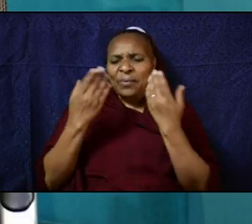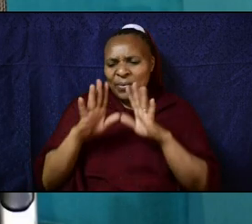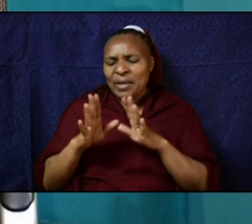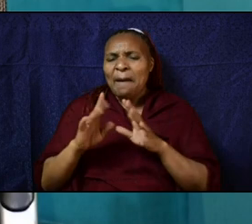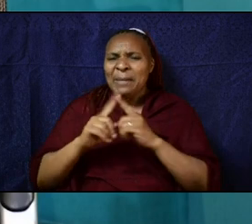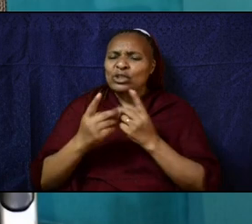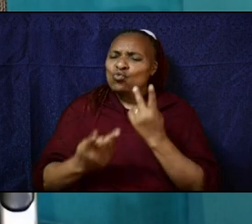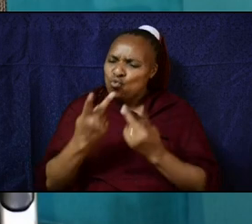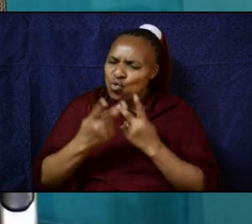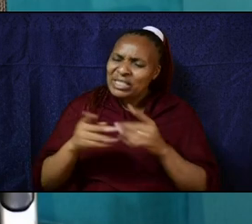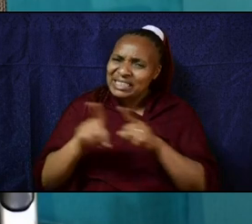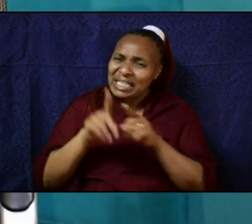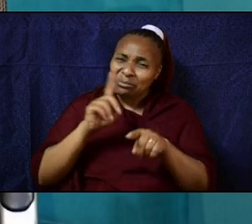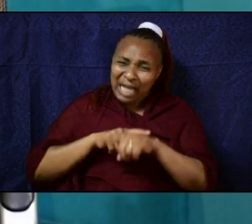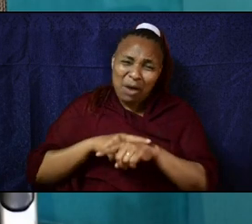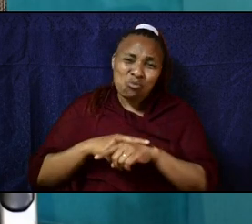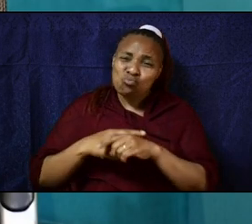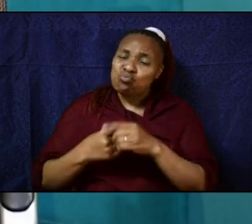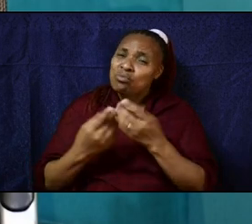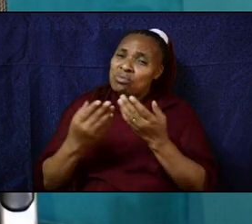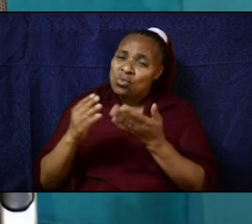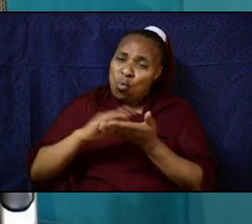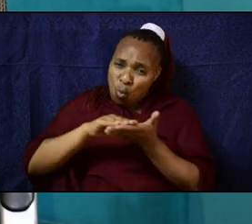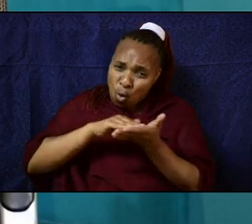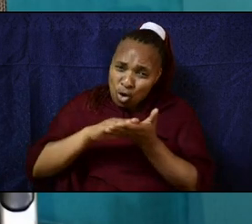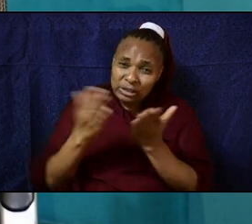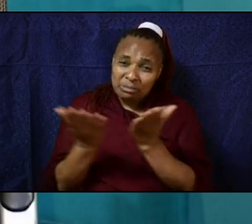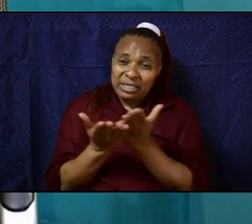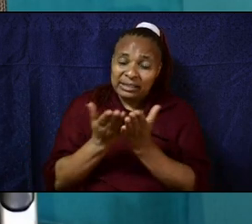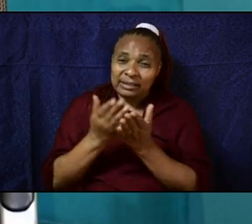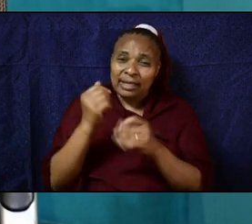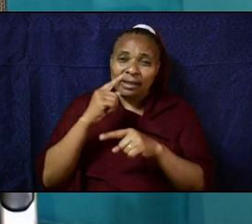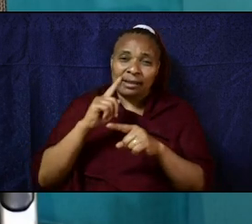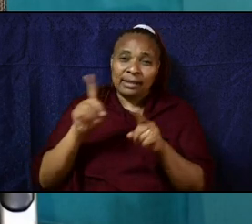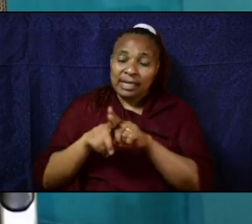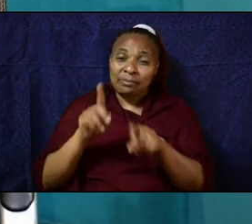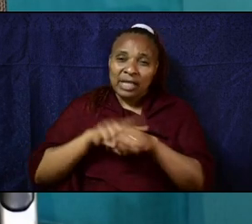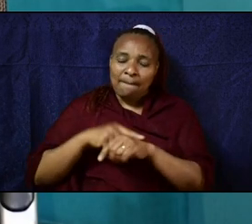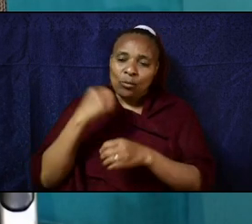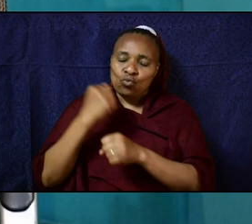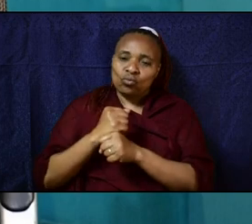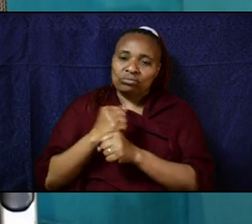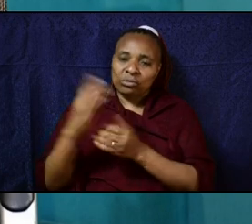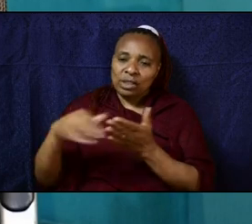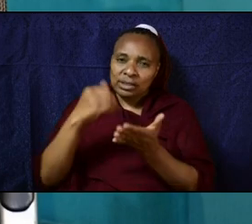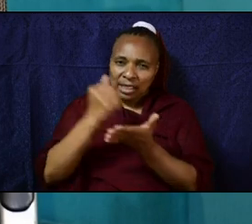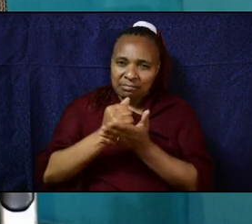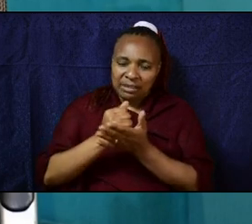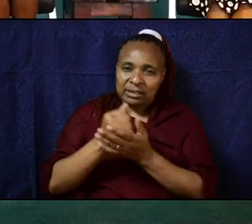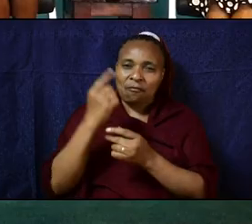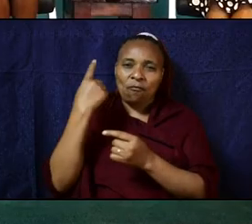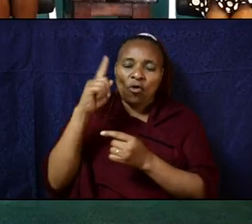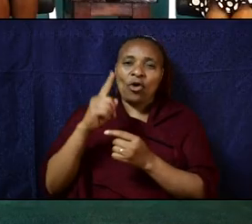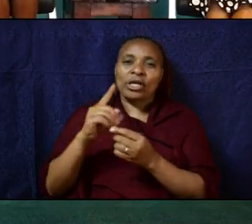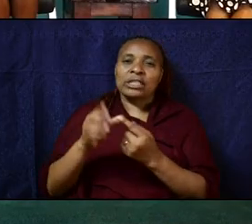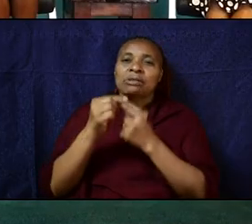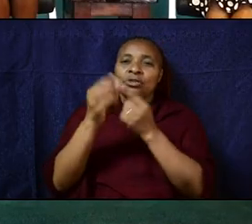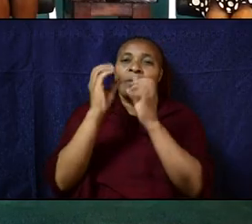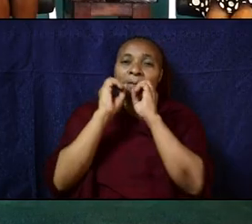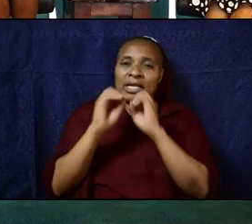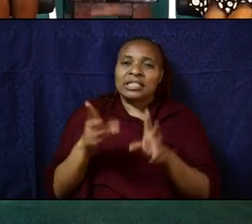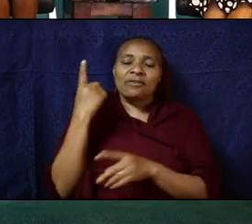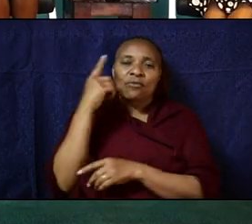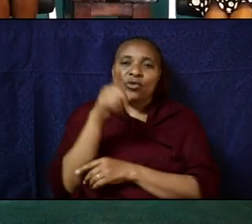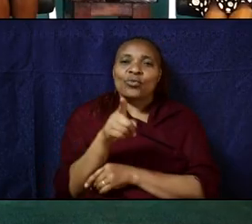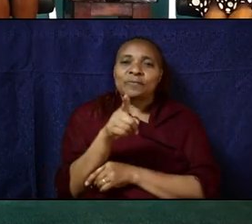you're given assignments, don't just do the assignment. Do the assignments and read ahead. And there's a special blessing for you. True. I